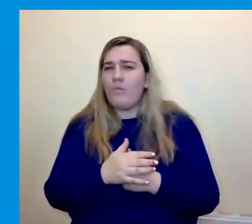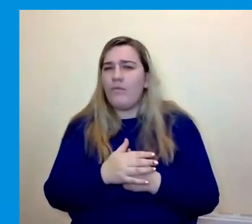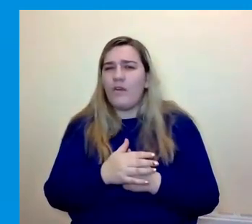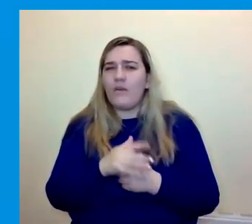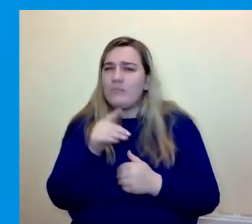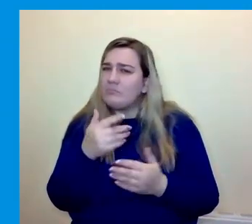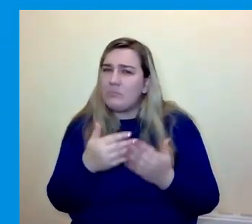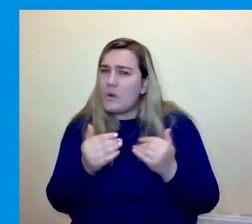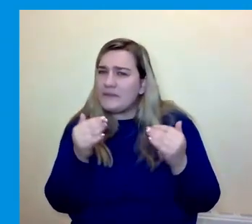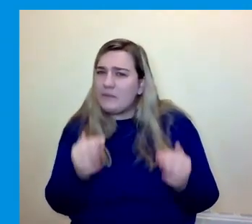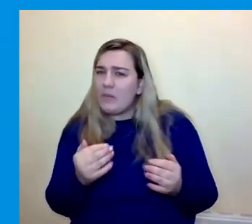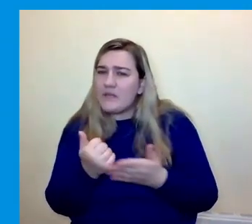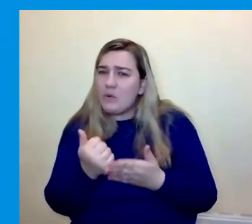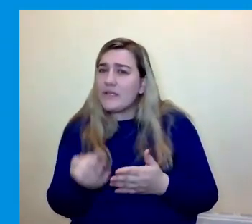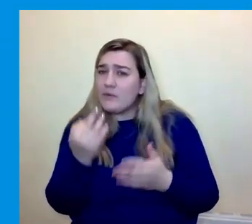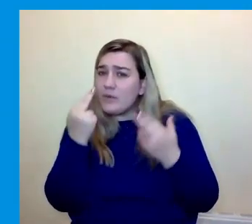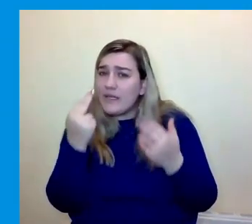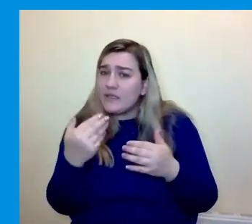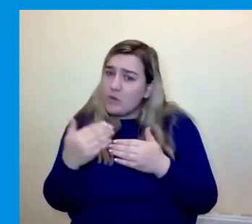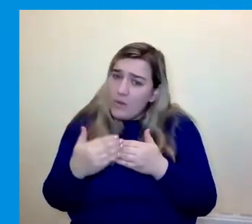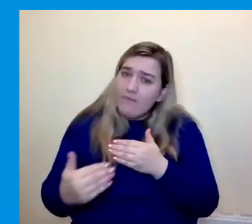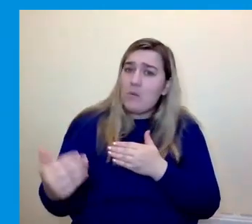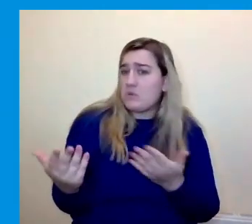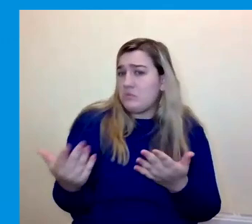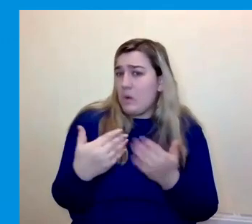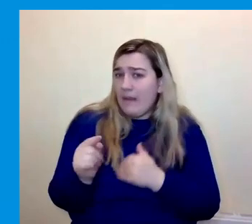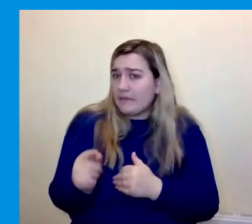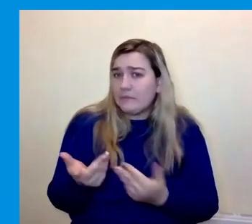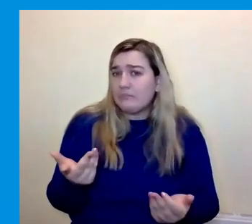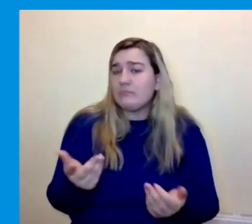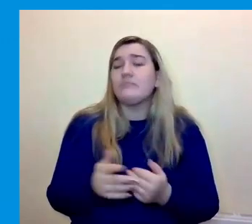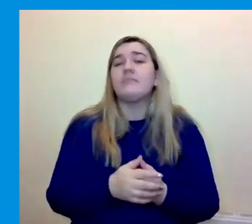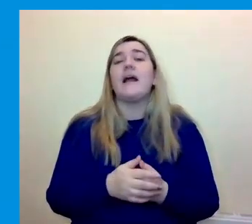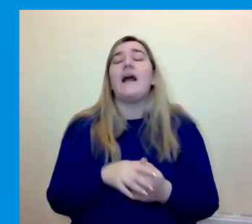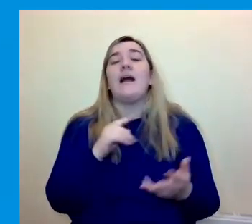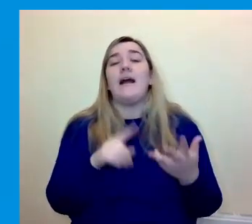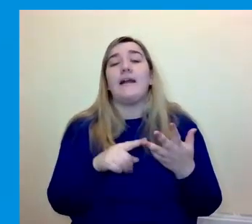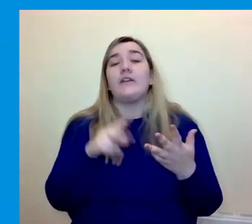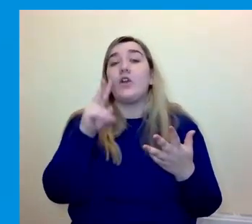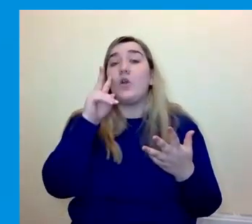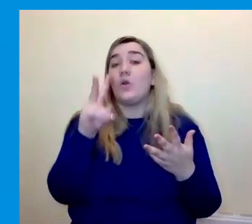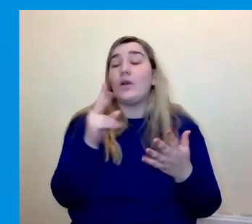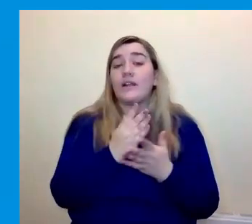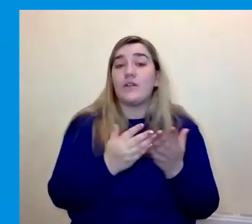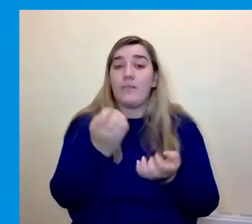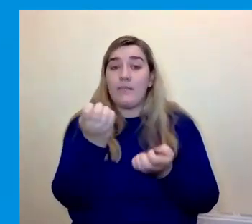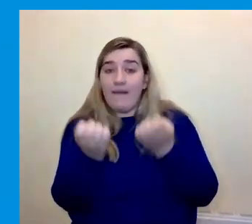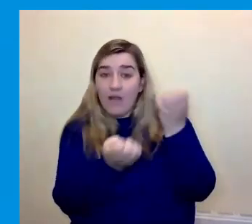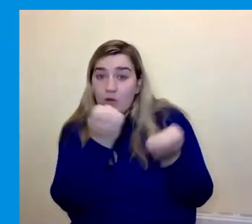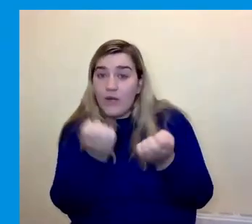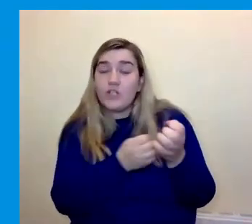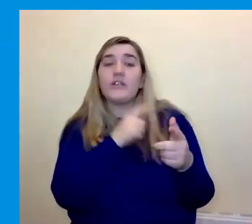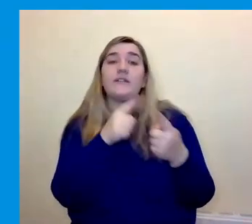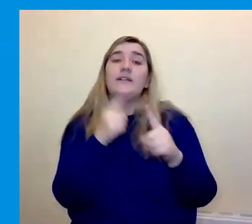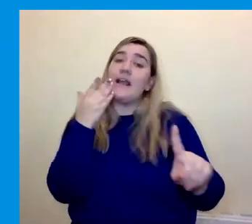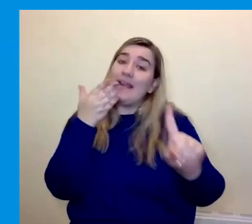them going forward? And then looking at some evaluation, intended results, and